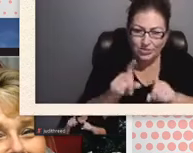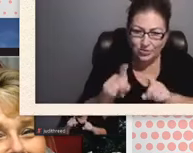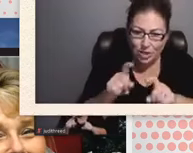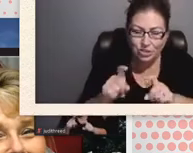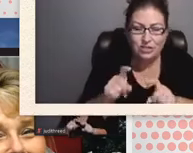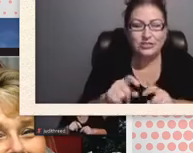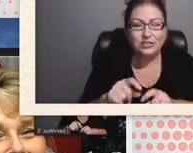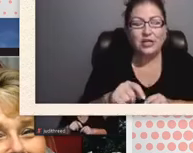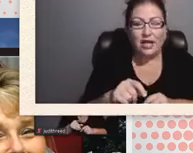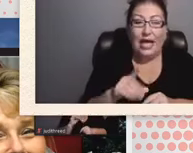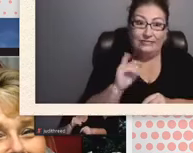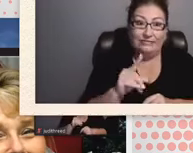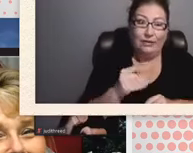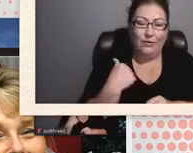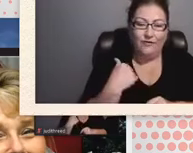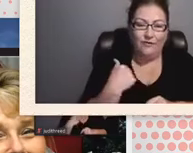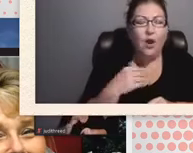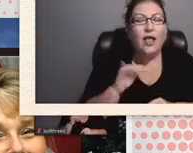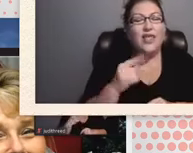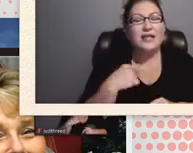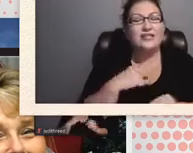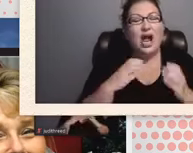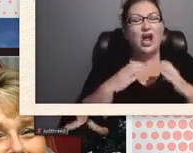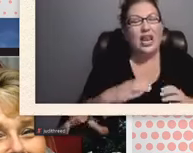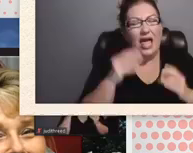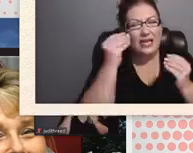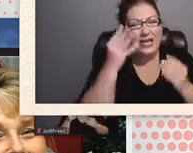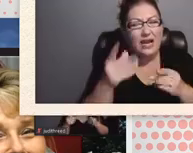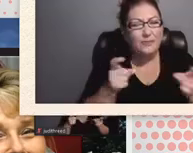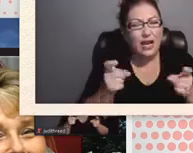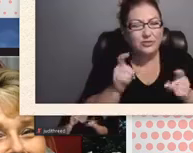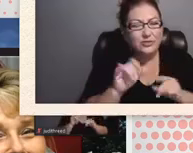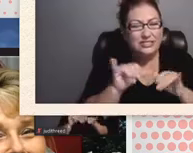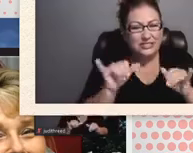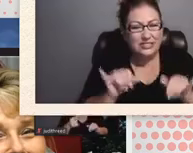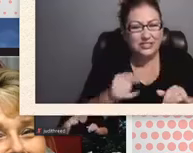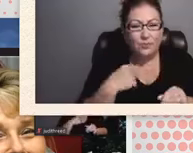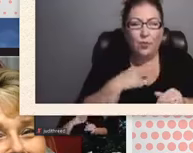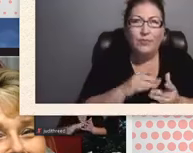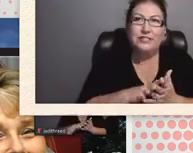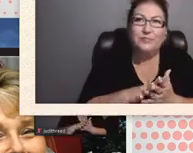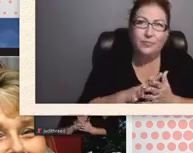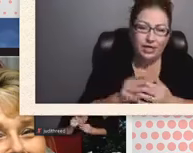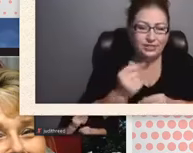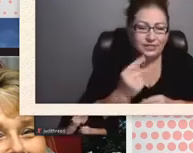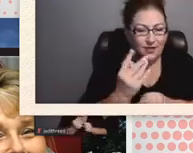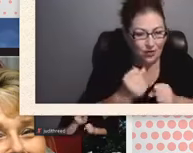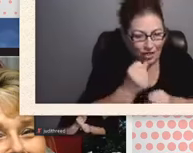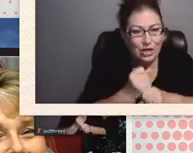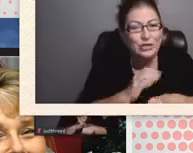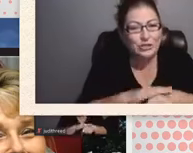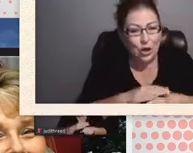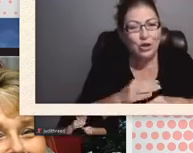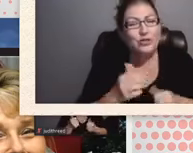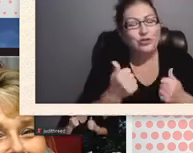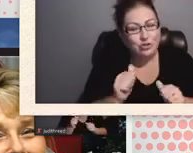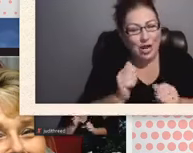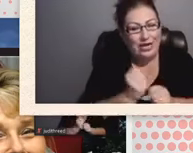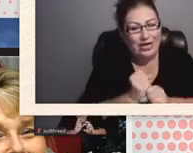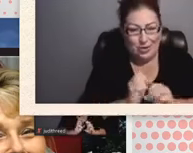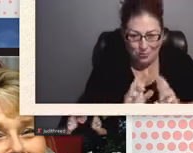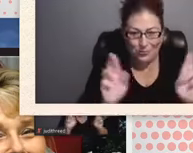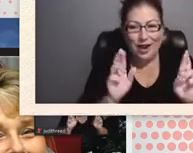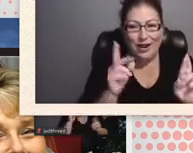questions. That's our client data management system that we've been spending several years on to get it ready for all